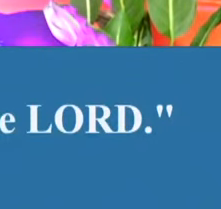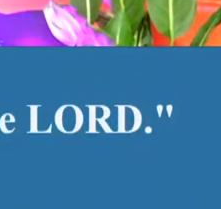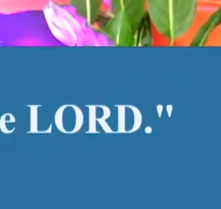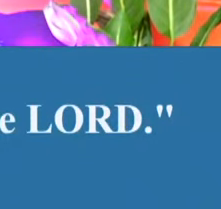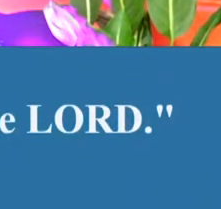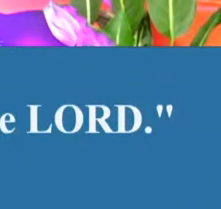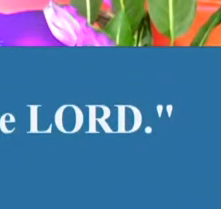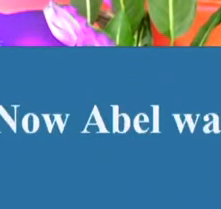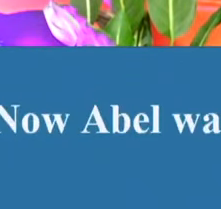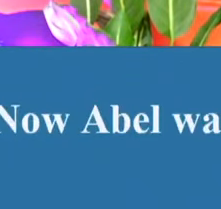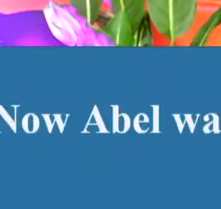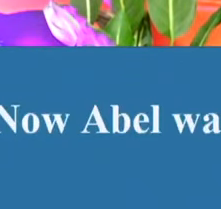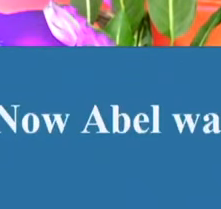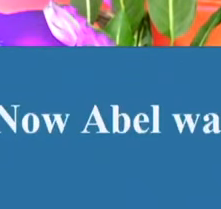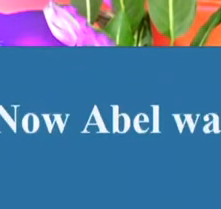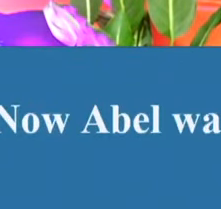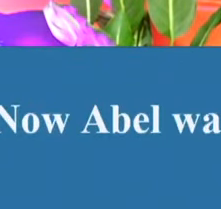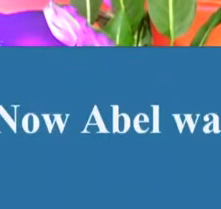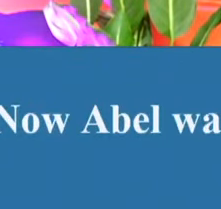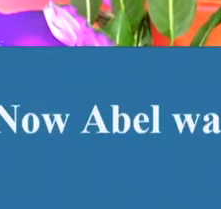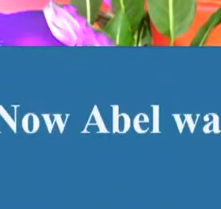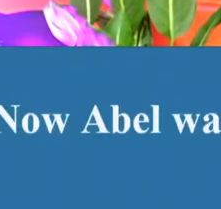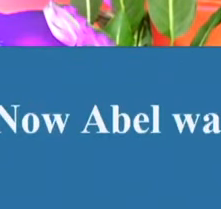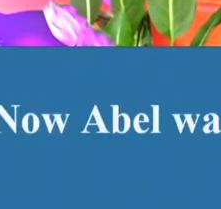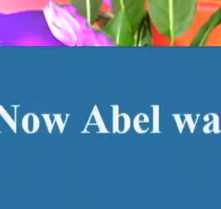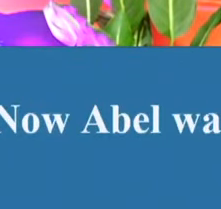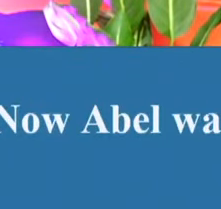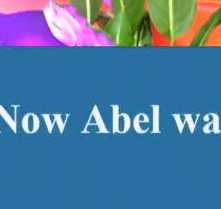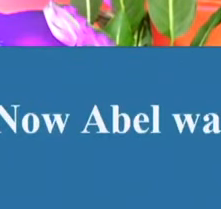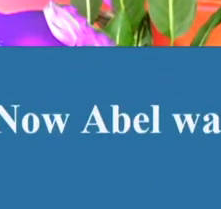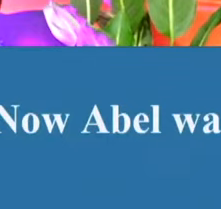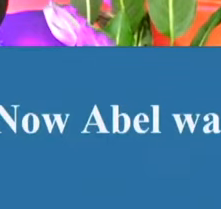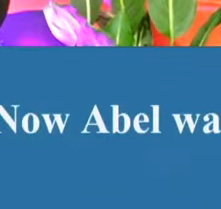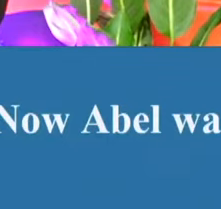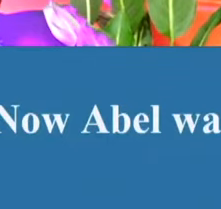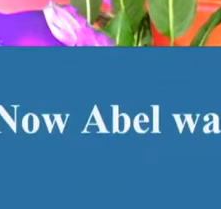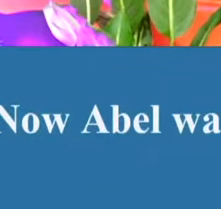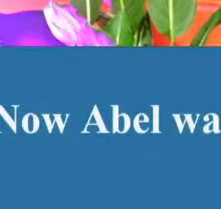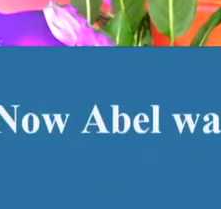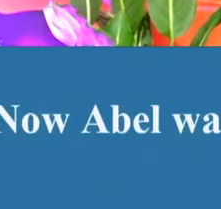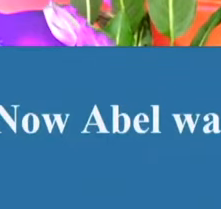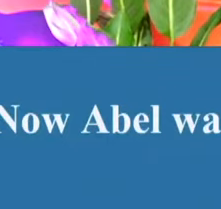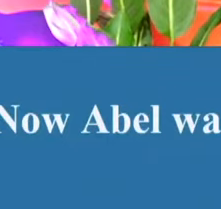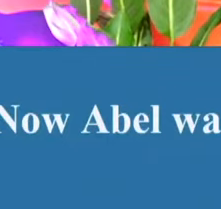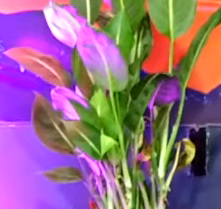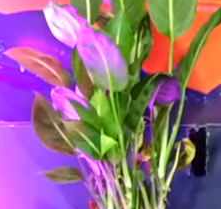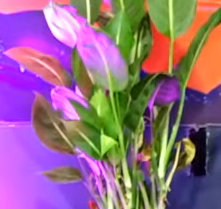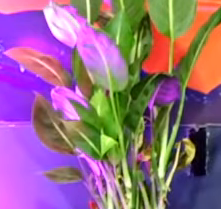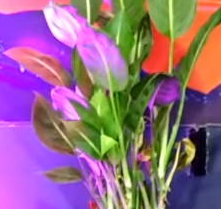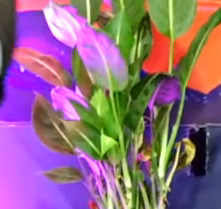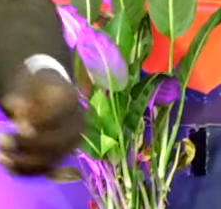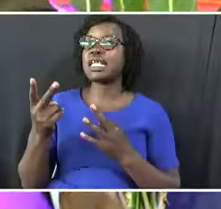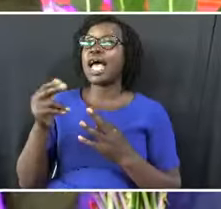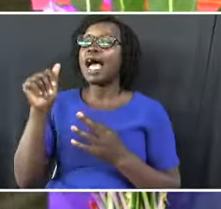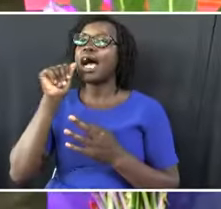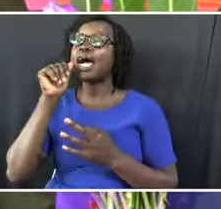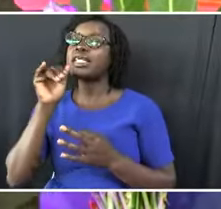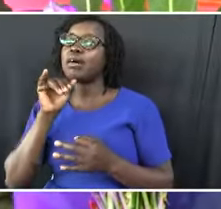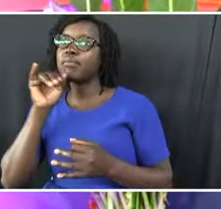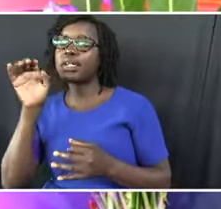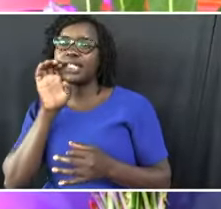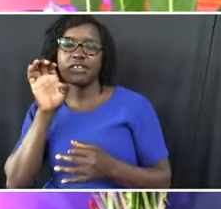Lord. I can imagine the happiness which was in the family of Adam and